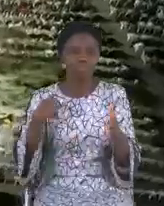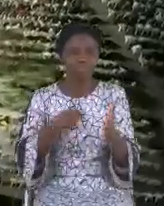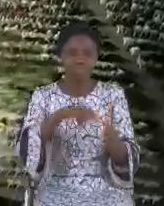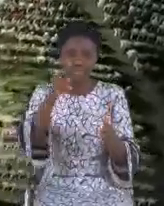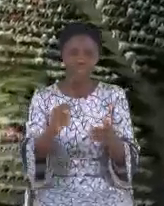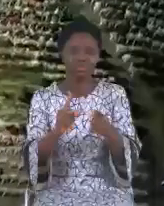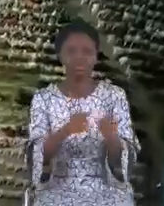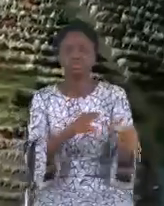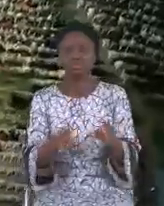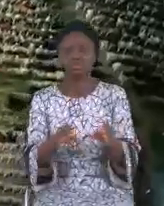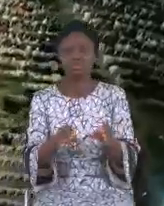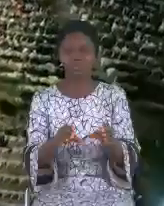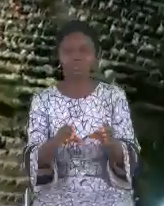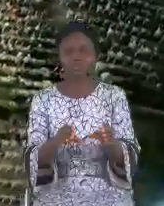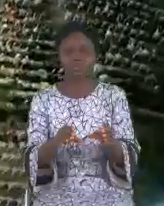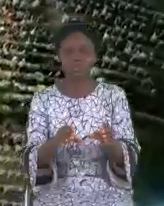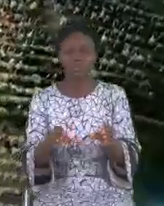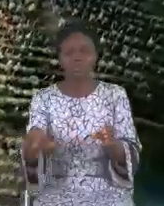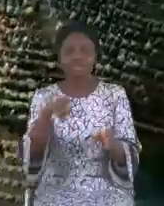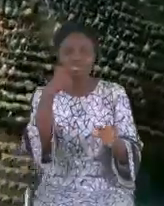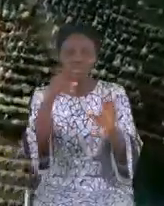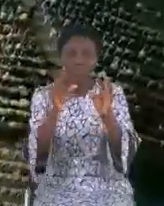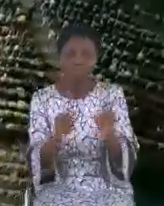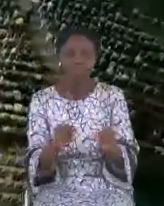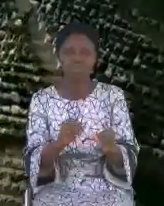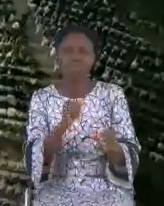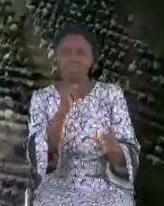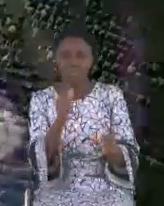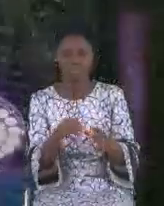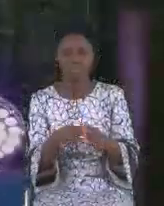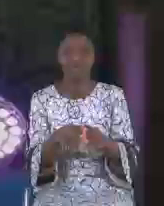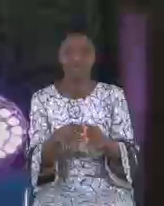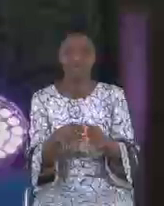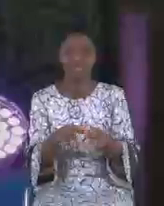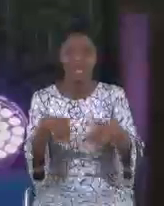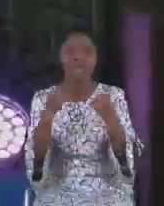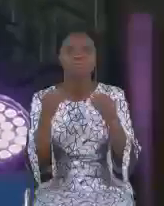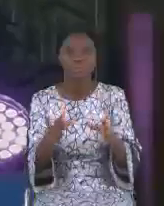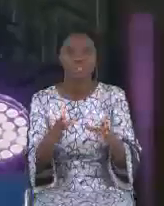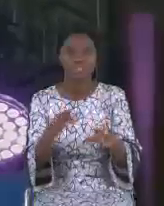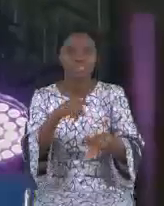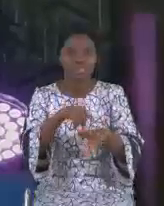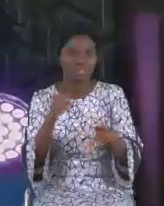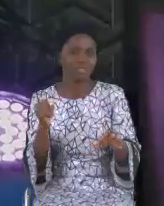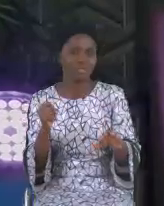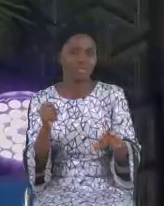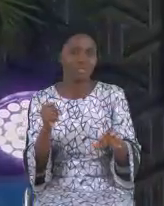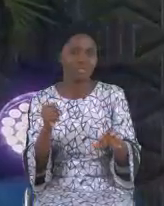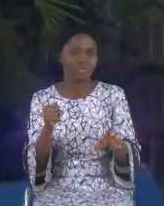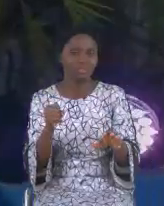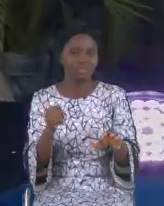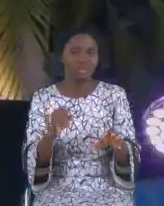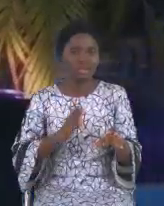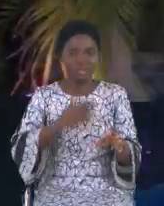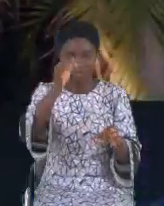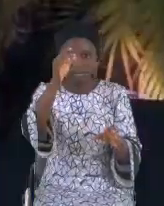no, not with chains. How many times daddy punished us? How